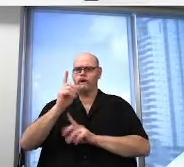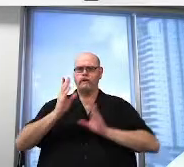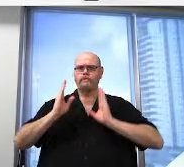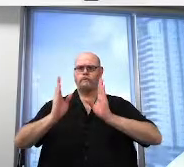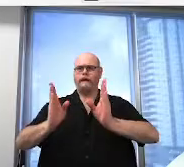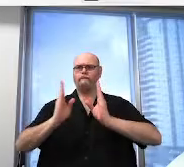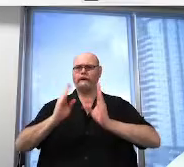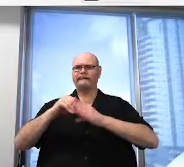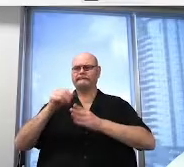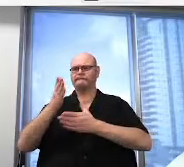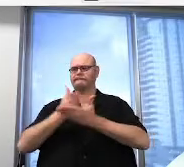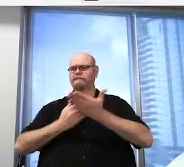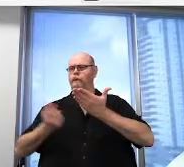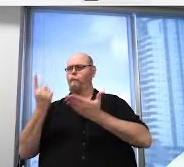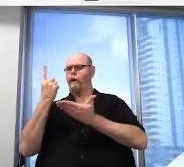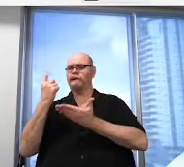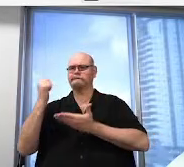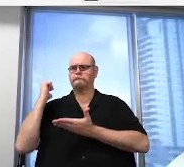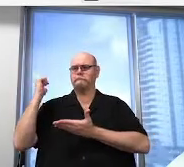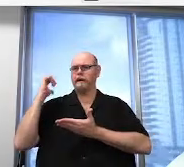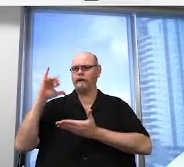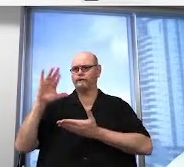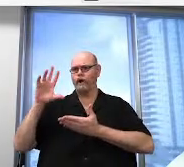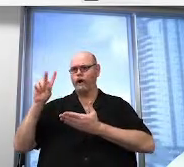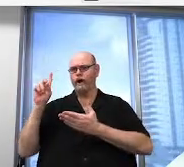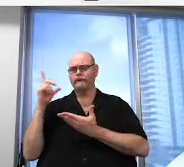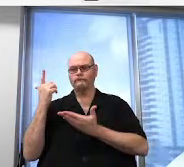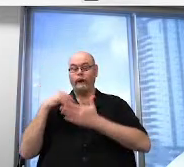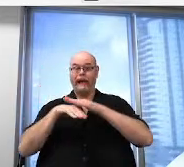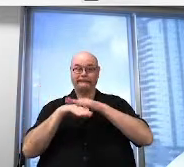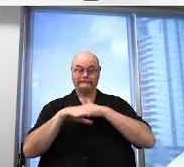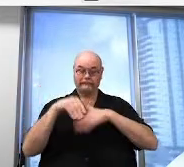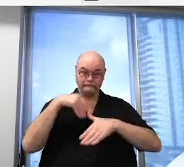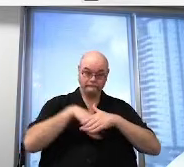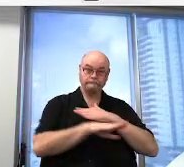right-of-ways are in backyards. So access is a problem.